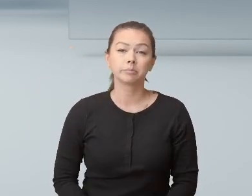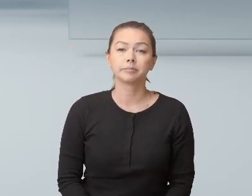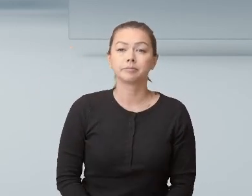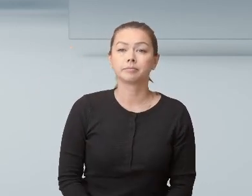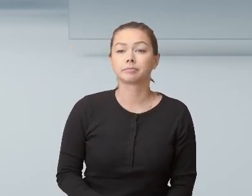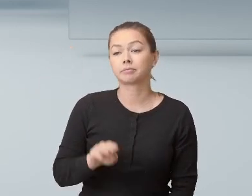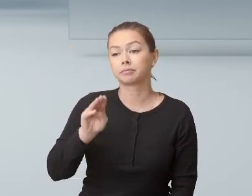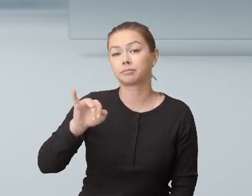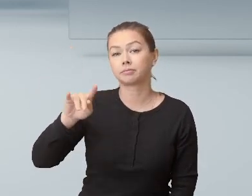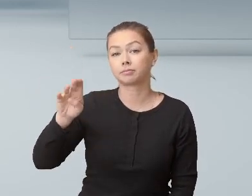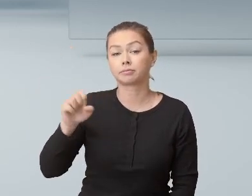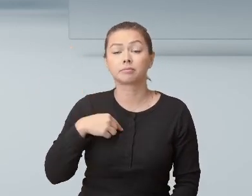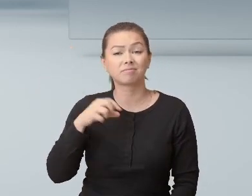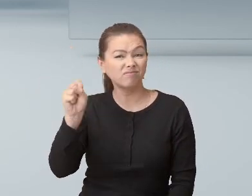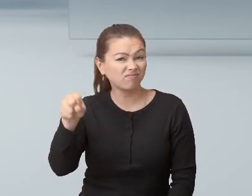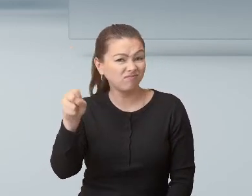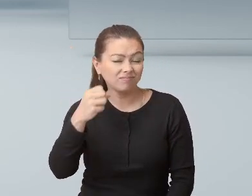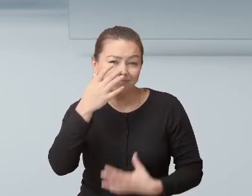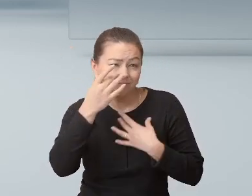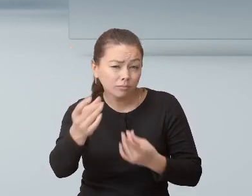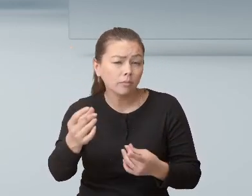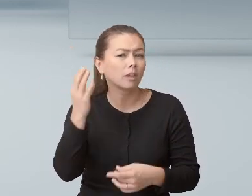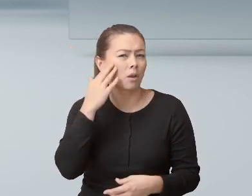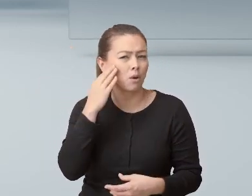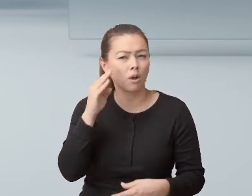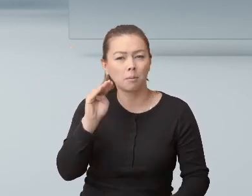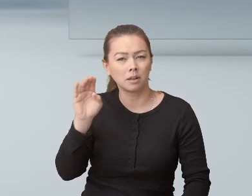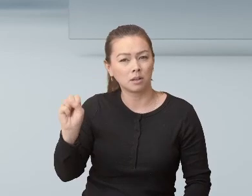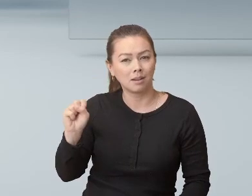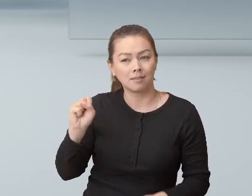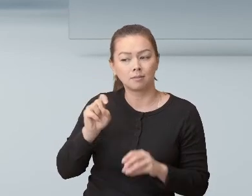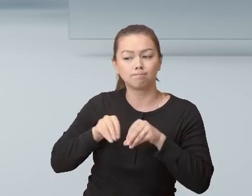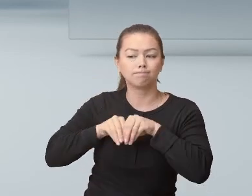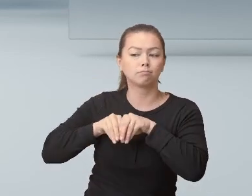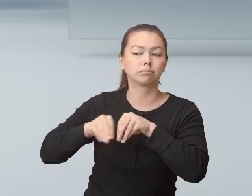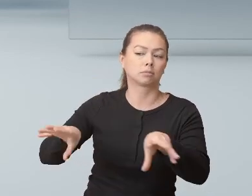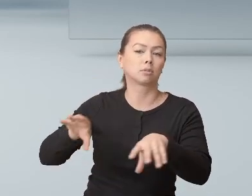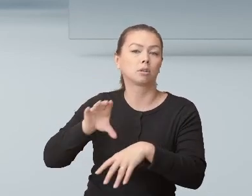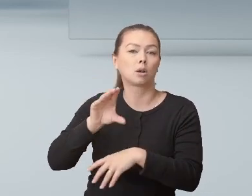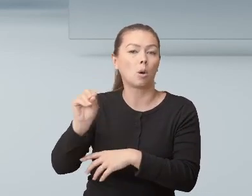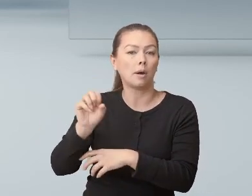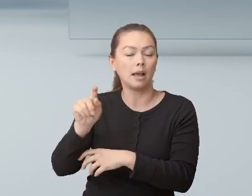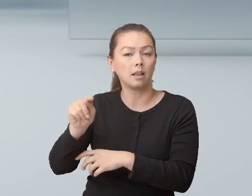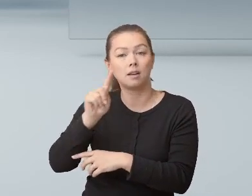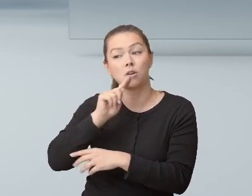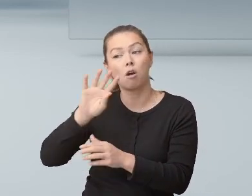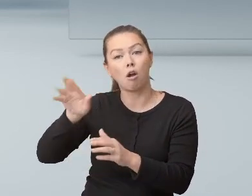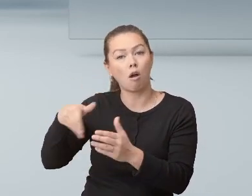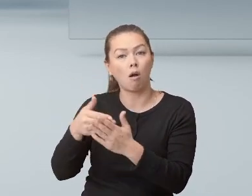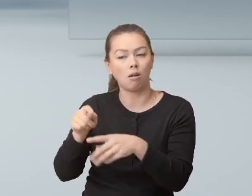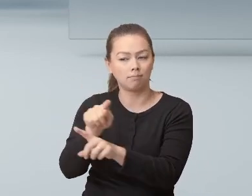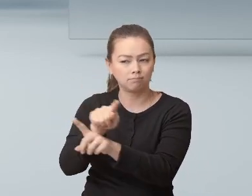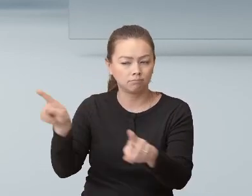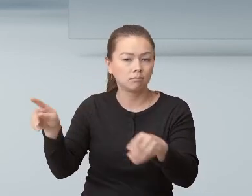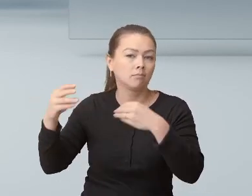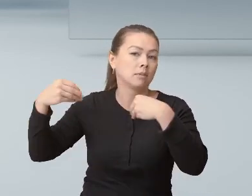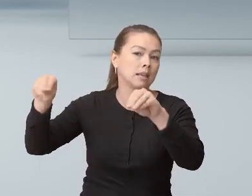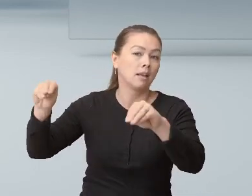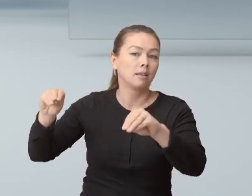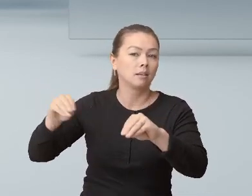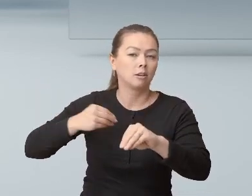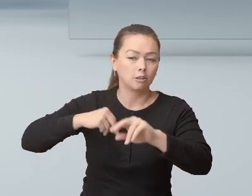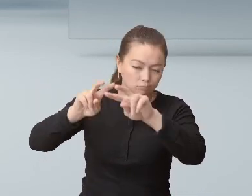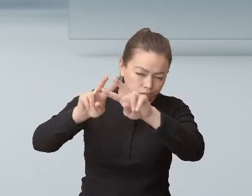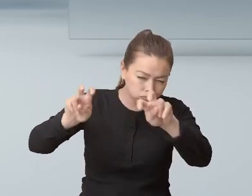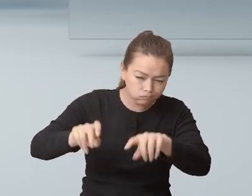Microsoft gave the AI, the Copilot, to all of their sellers, and some of the statistics that came back from surveying their end customers